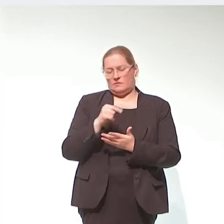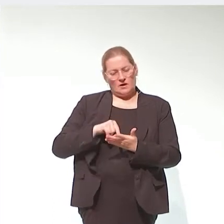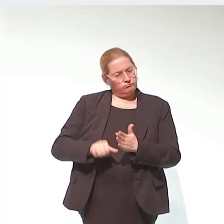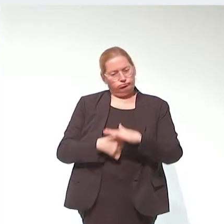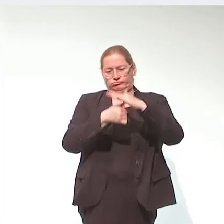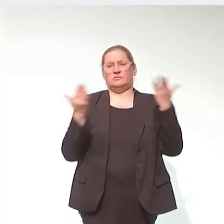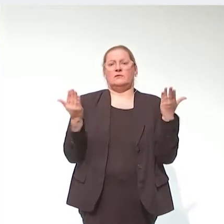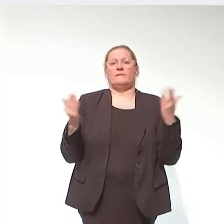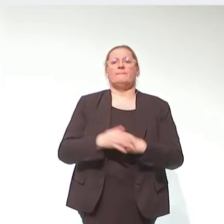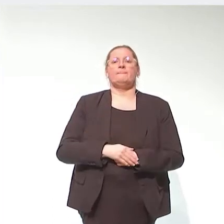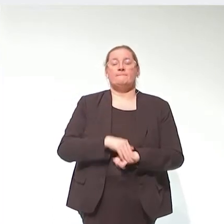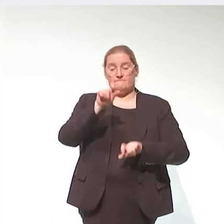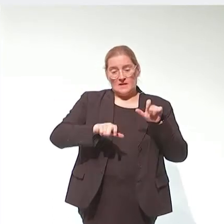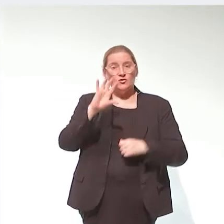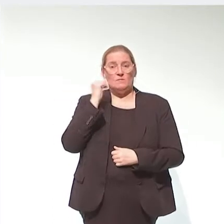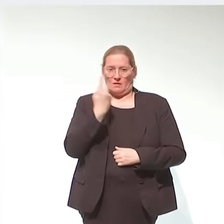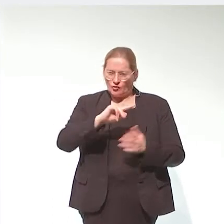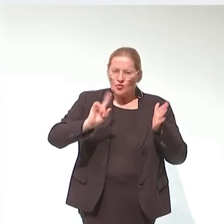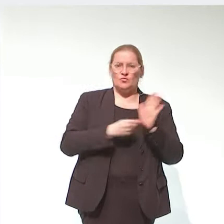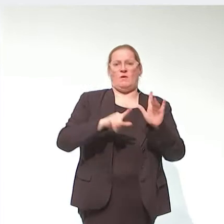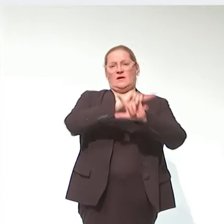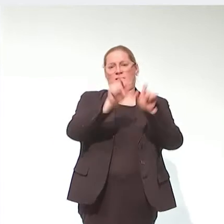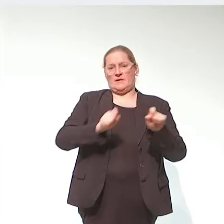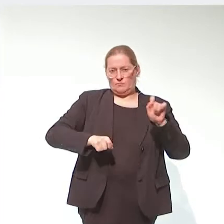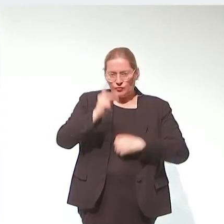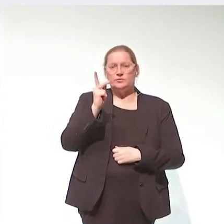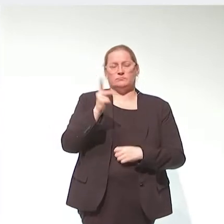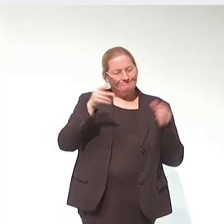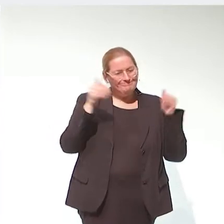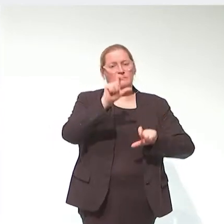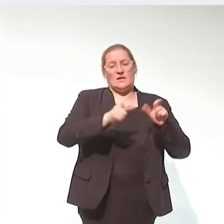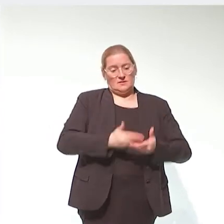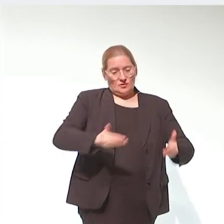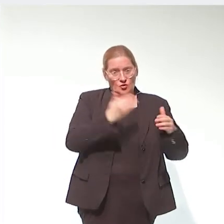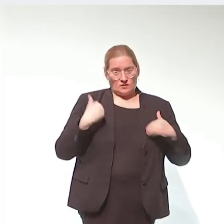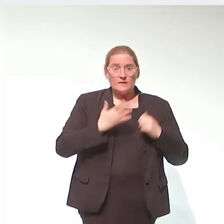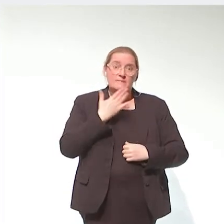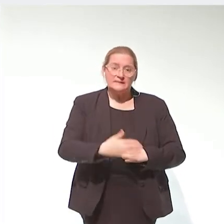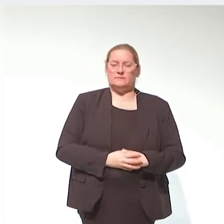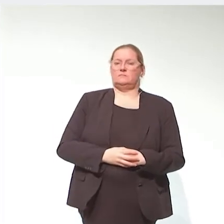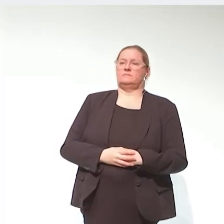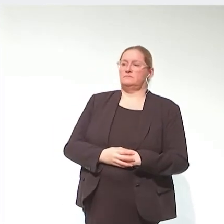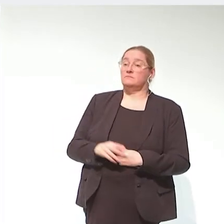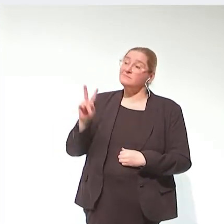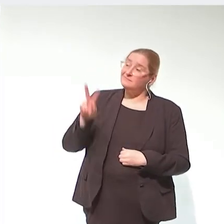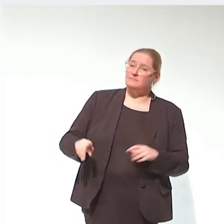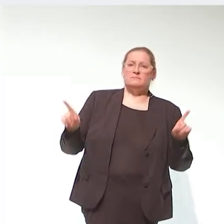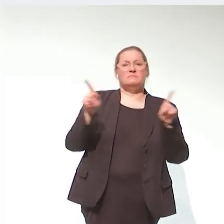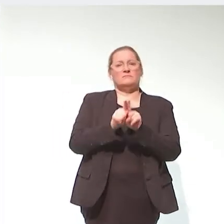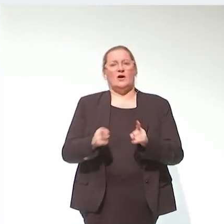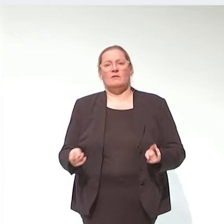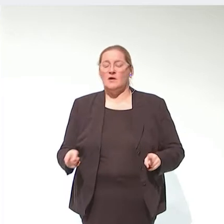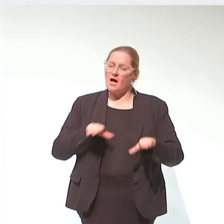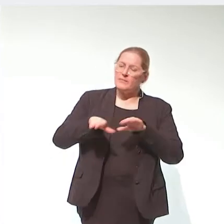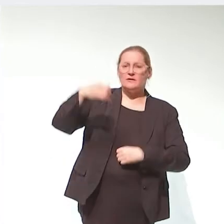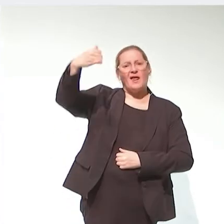for these people. Thank you. Merci beaucoup à vous. Thank you. Thank you very much. Obviously,